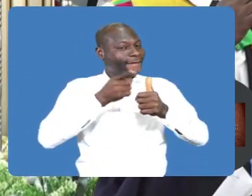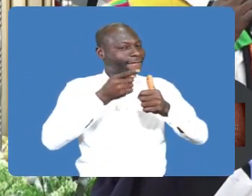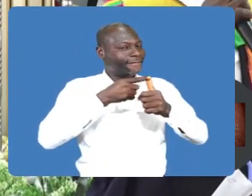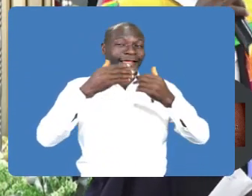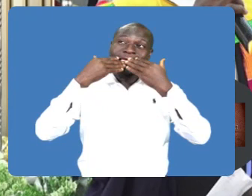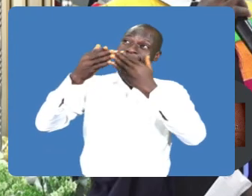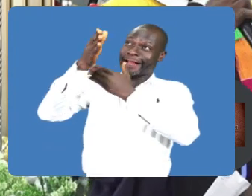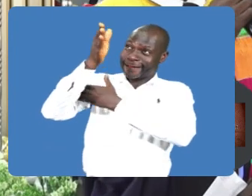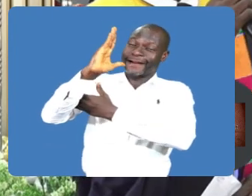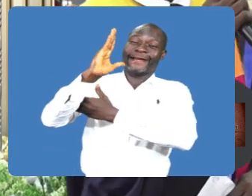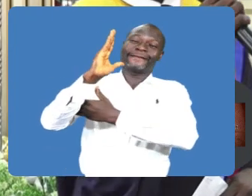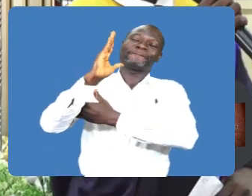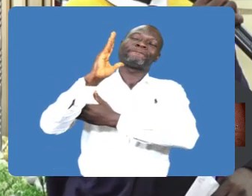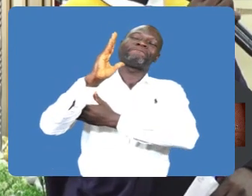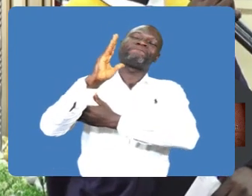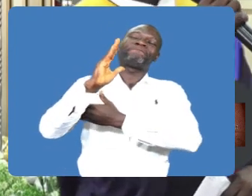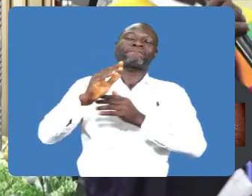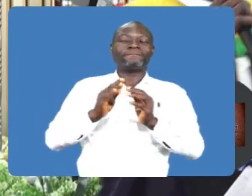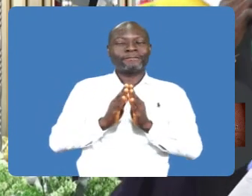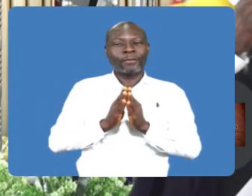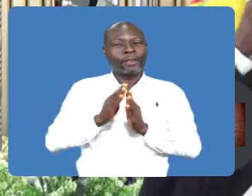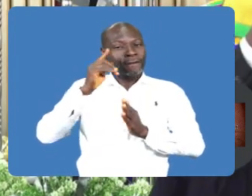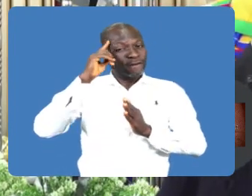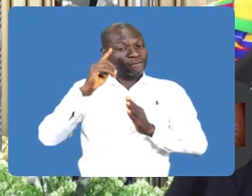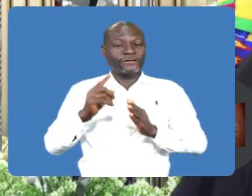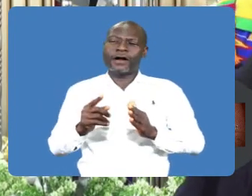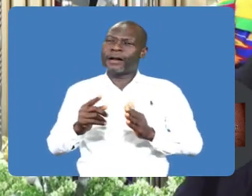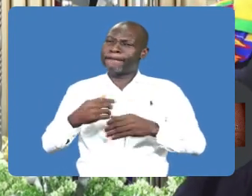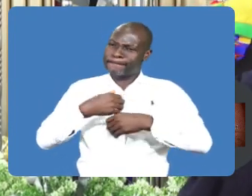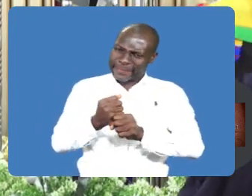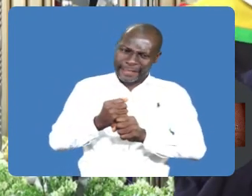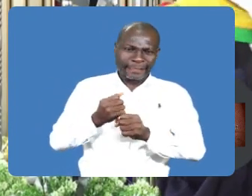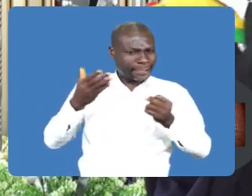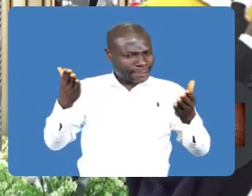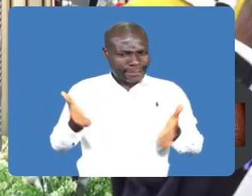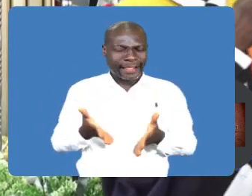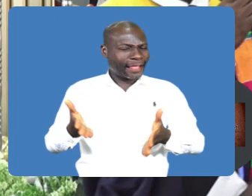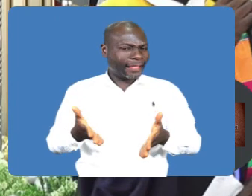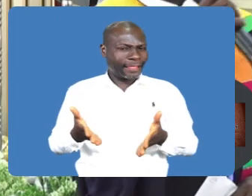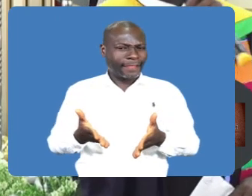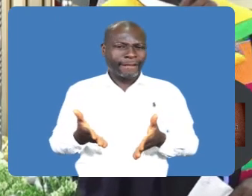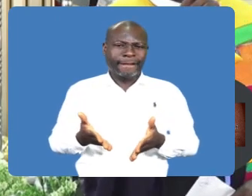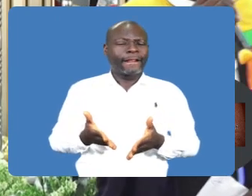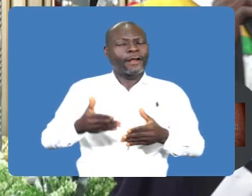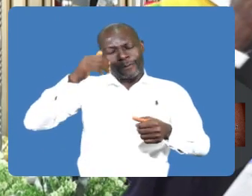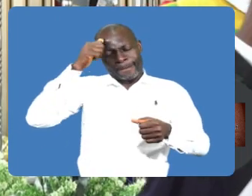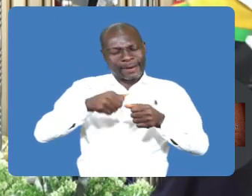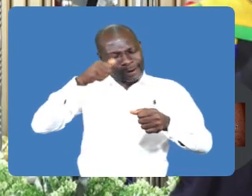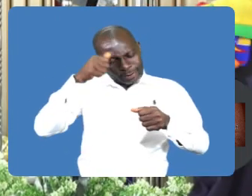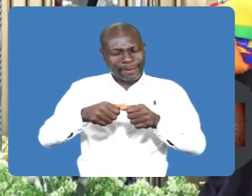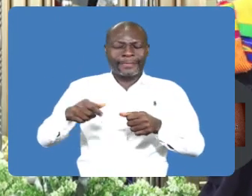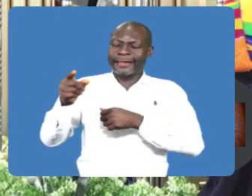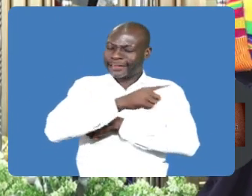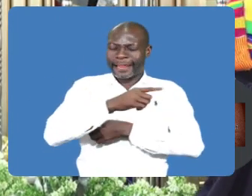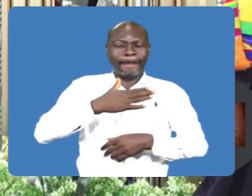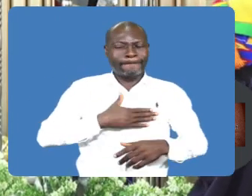I first of all thank the Almighty God for making this day a memorable